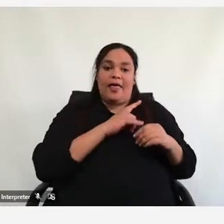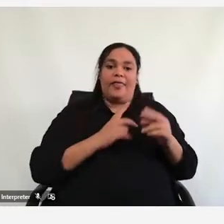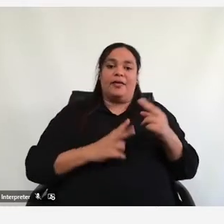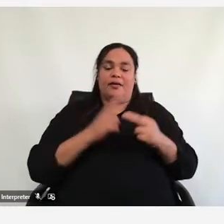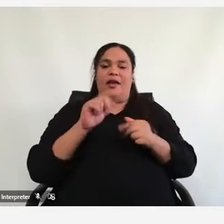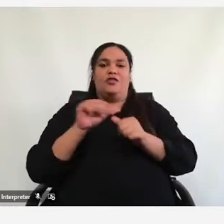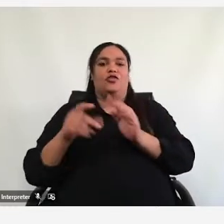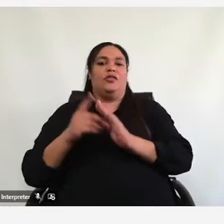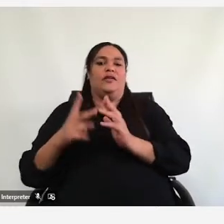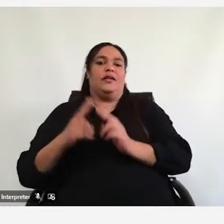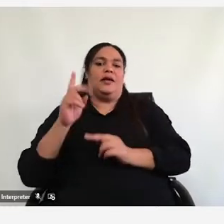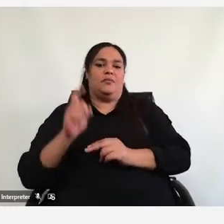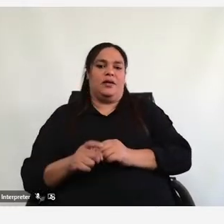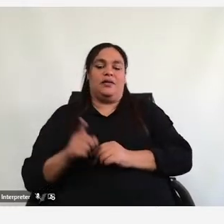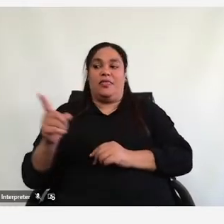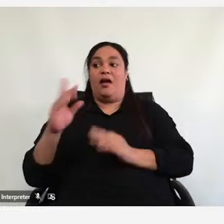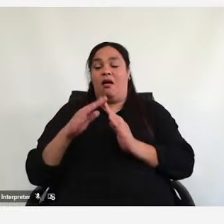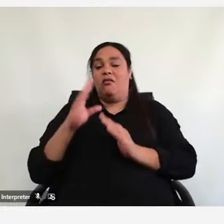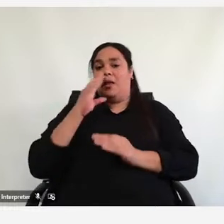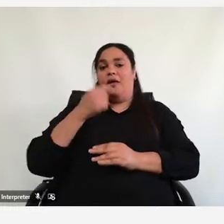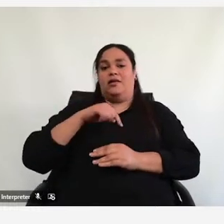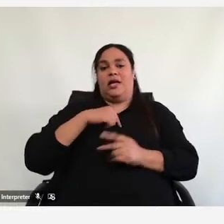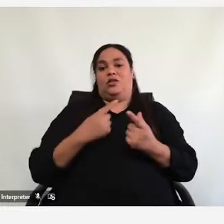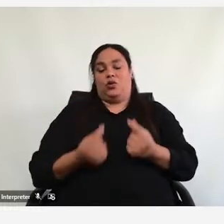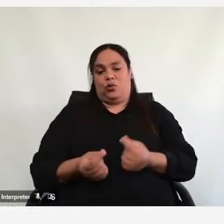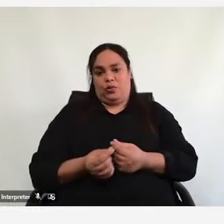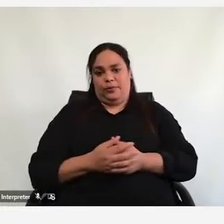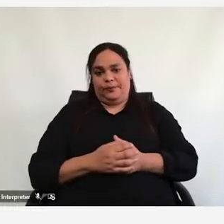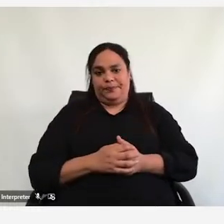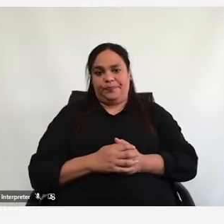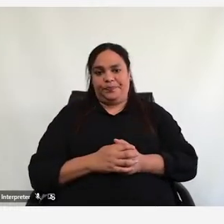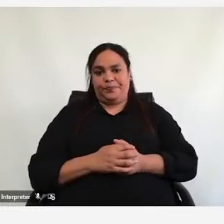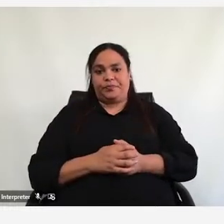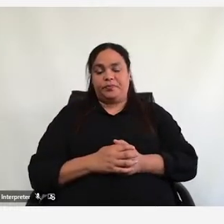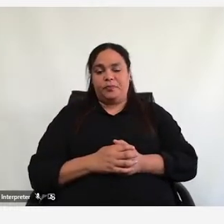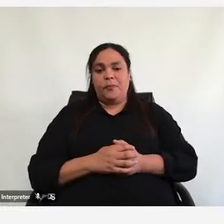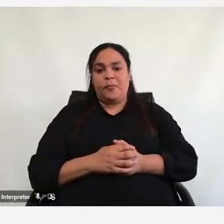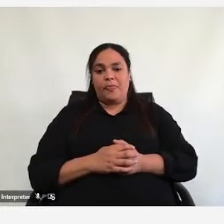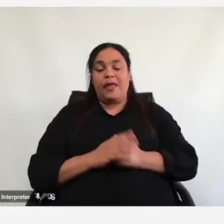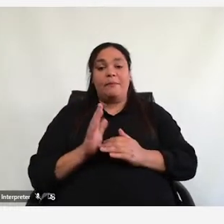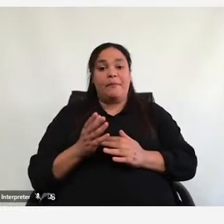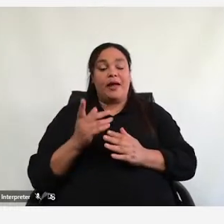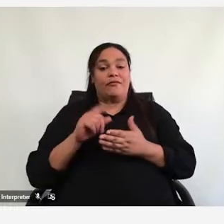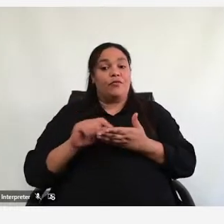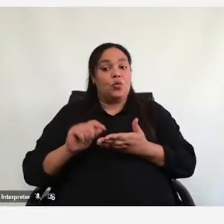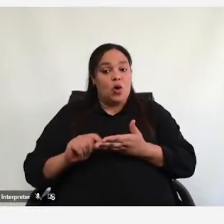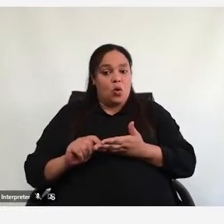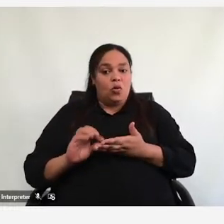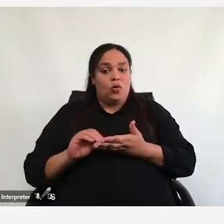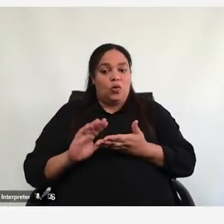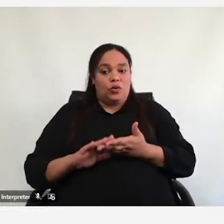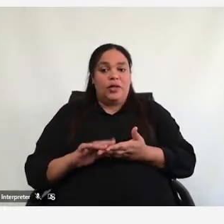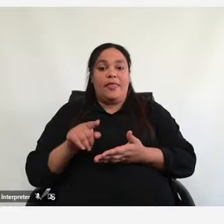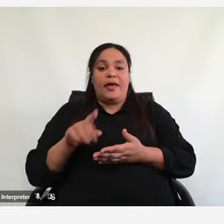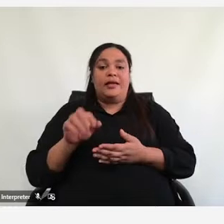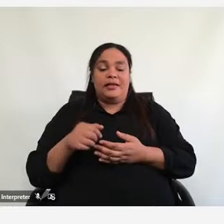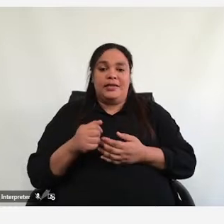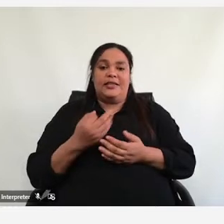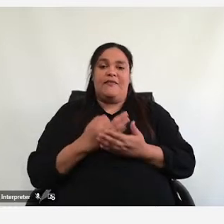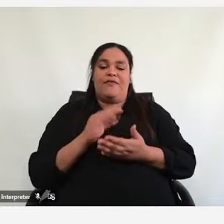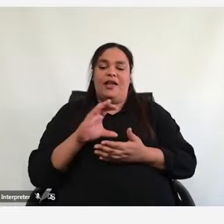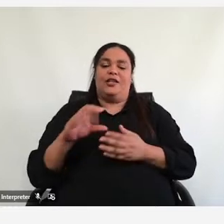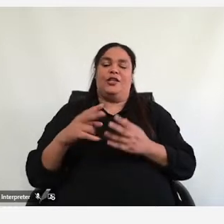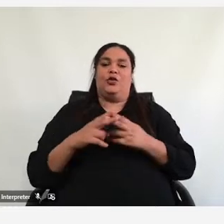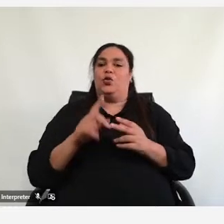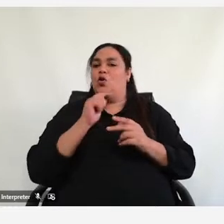social development. That is what this house is asking of us. And just to make a note of it, that the PES is actually a funding tool and